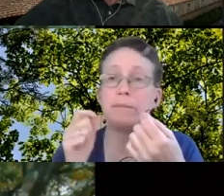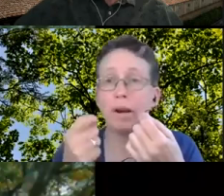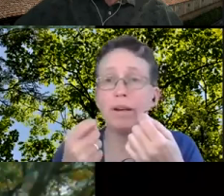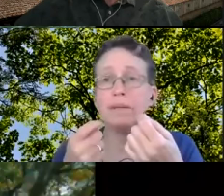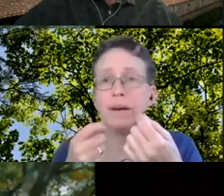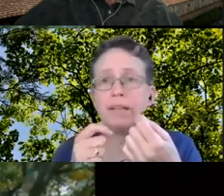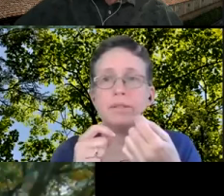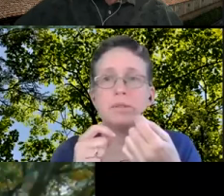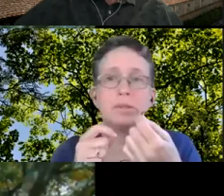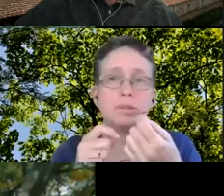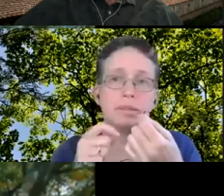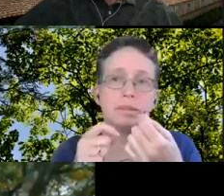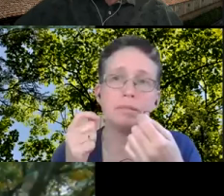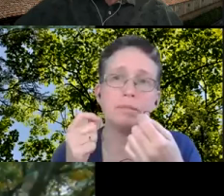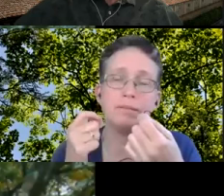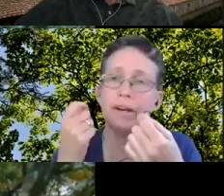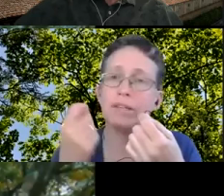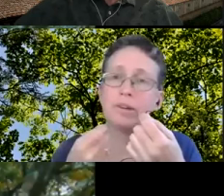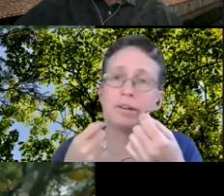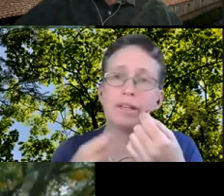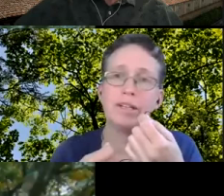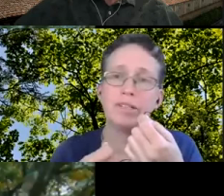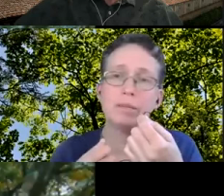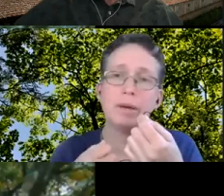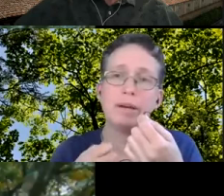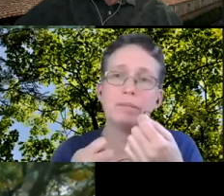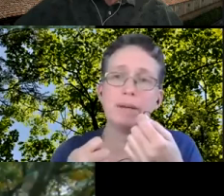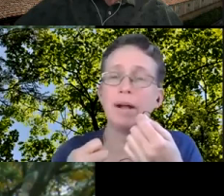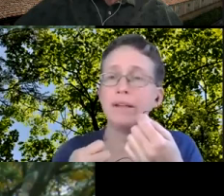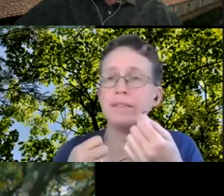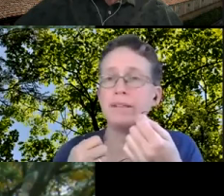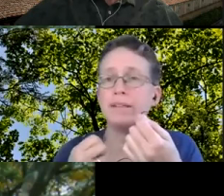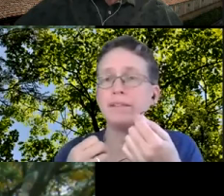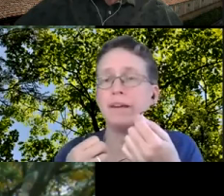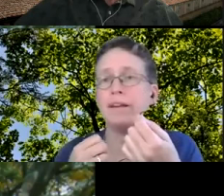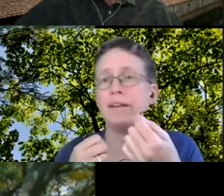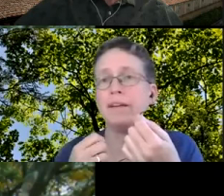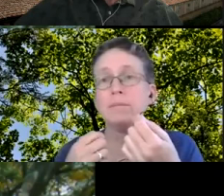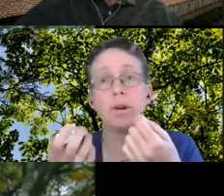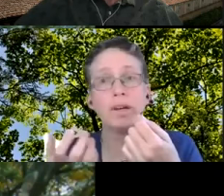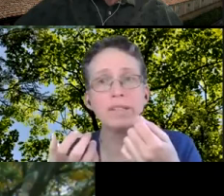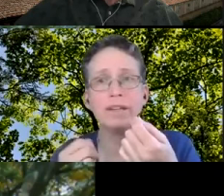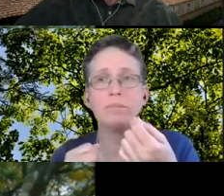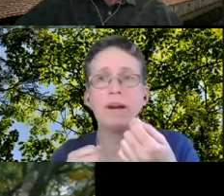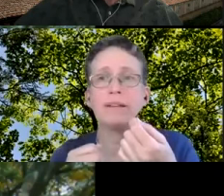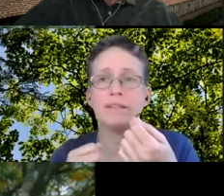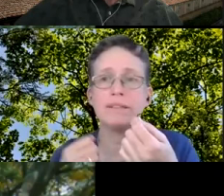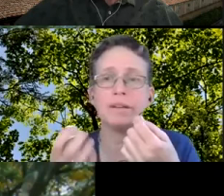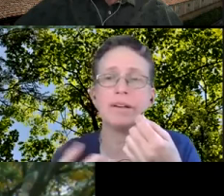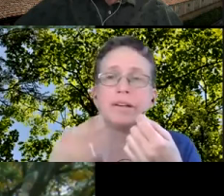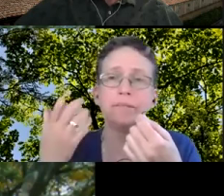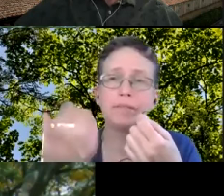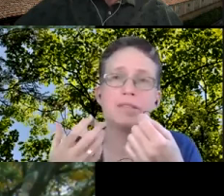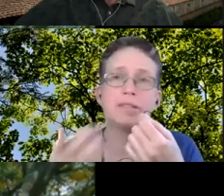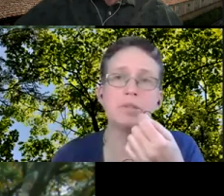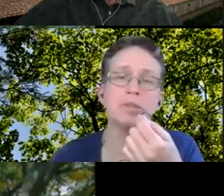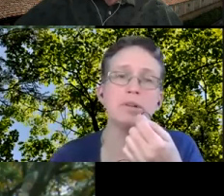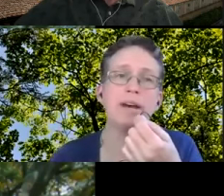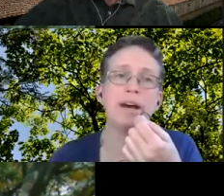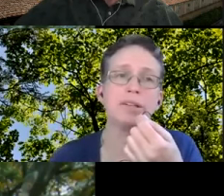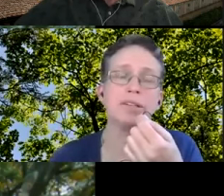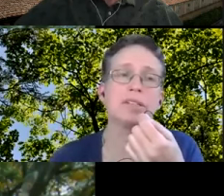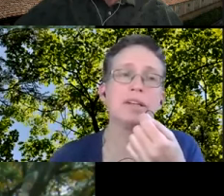shaped partly by individual choice, but very strongly conditioned by policies and mortgage lending practices and other